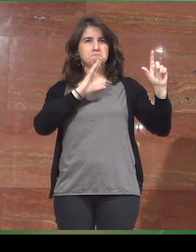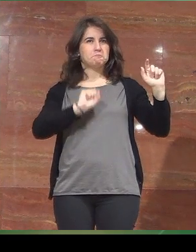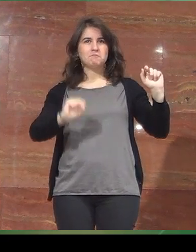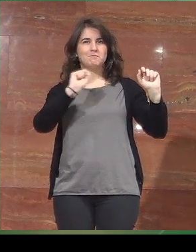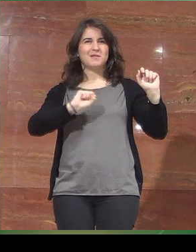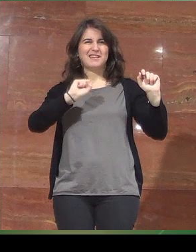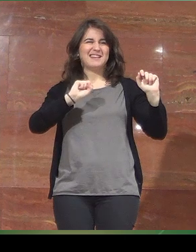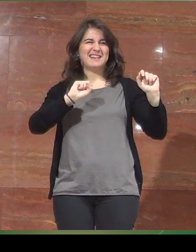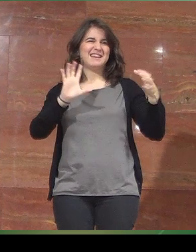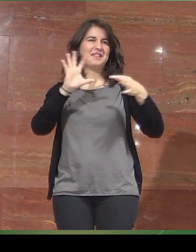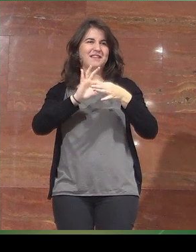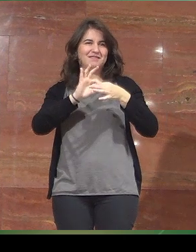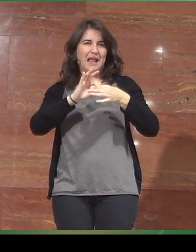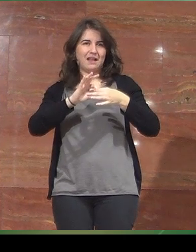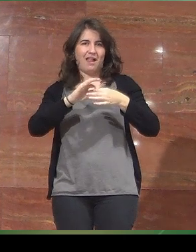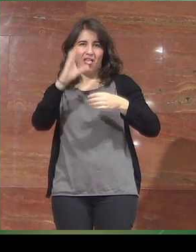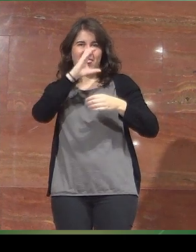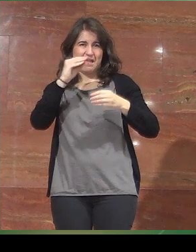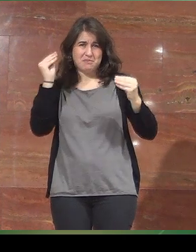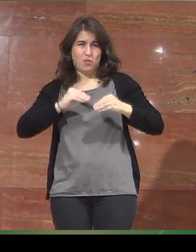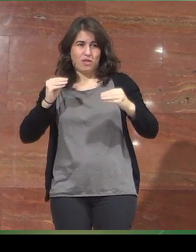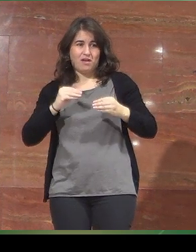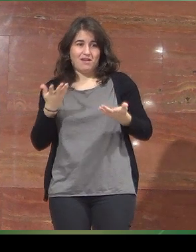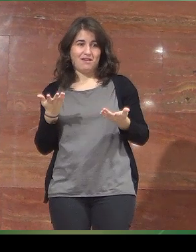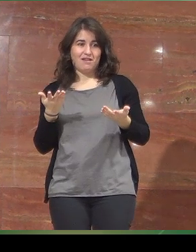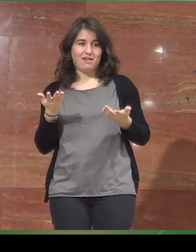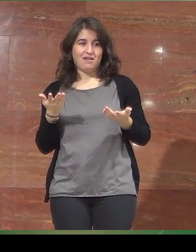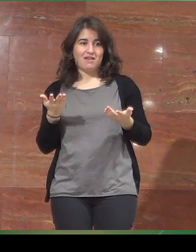At the same time, I'm very